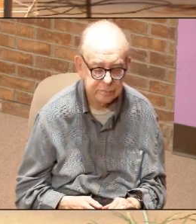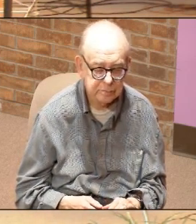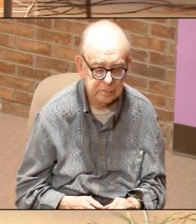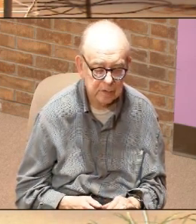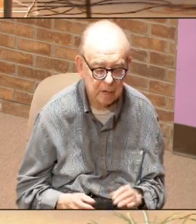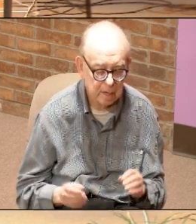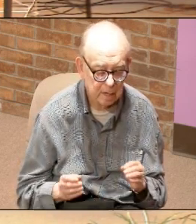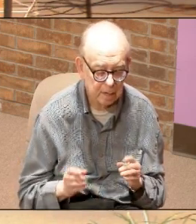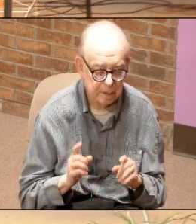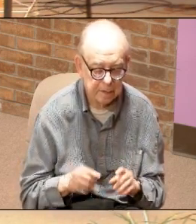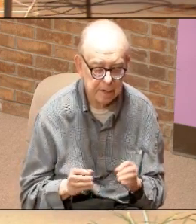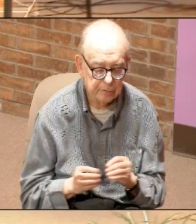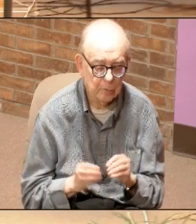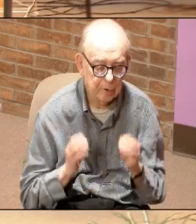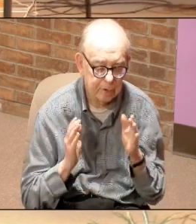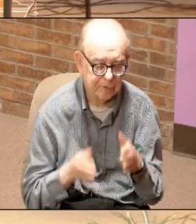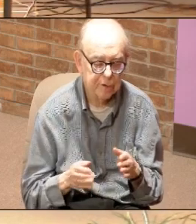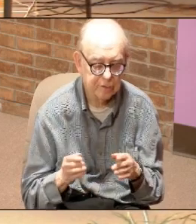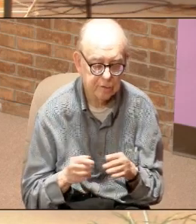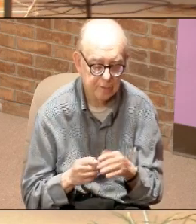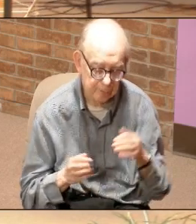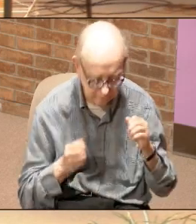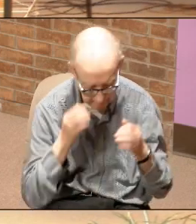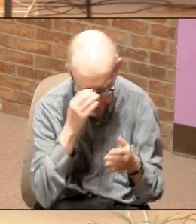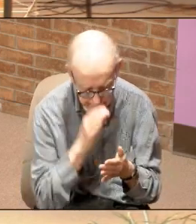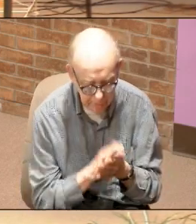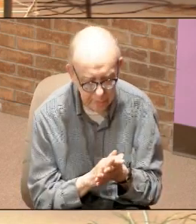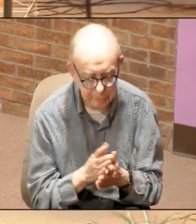attention needs to be given to the husband than the child.